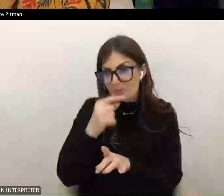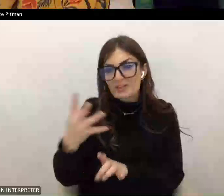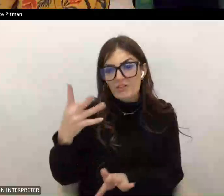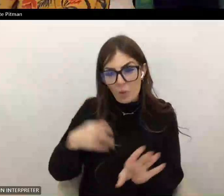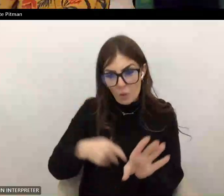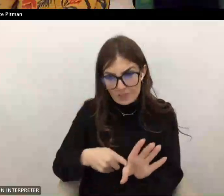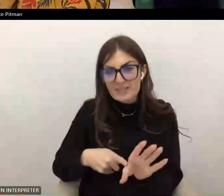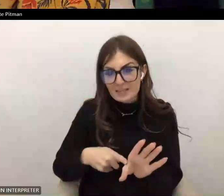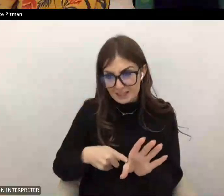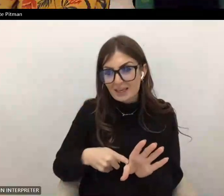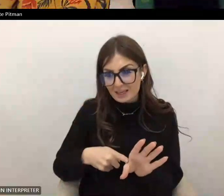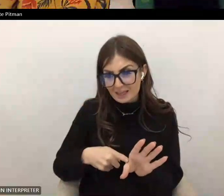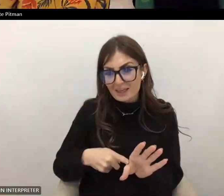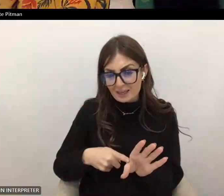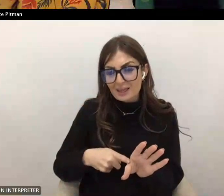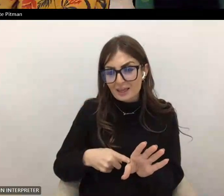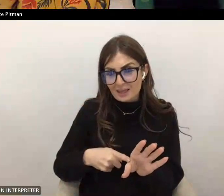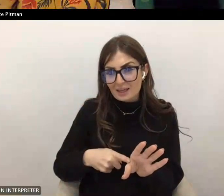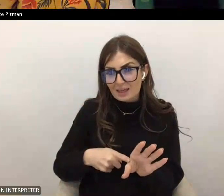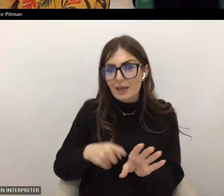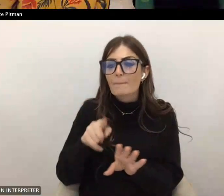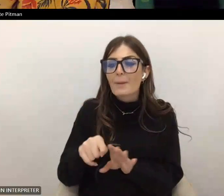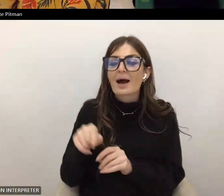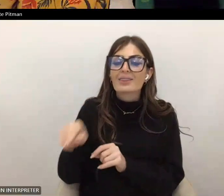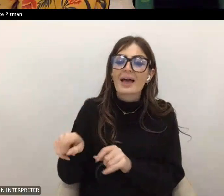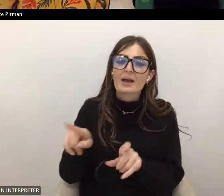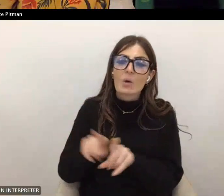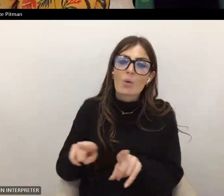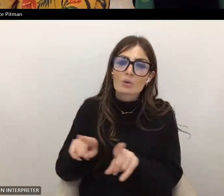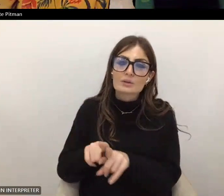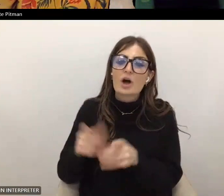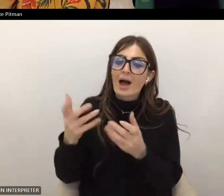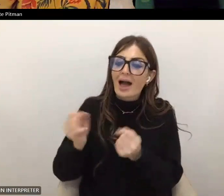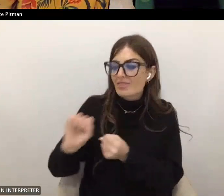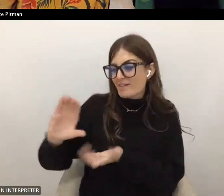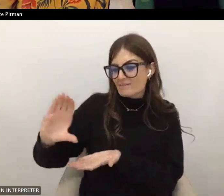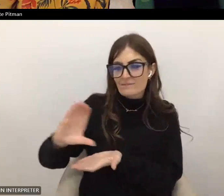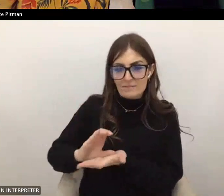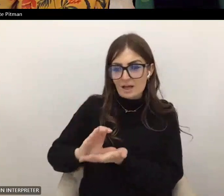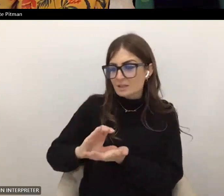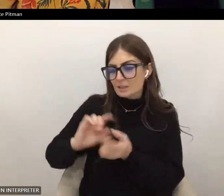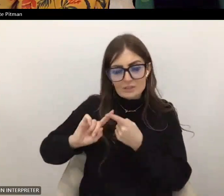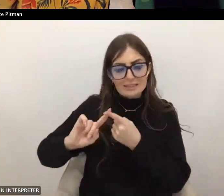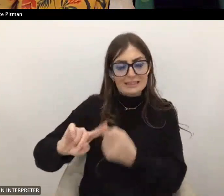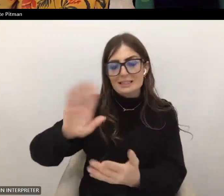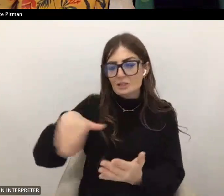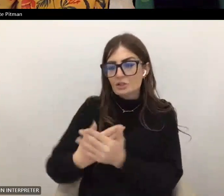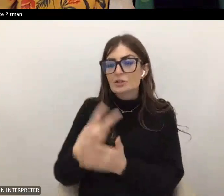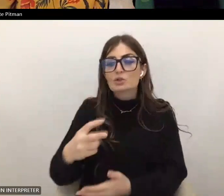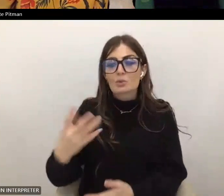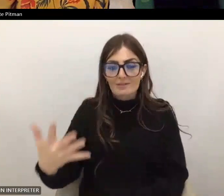multi-year opportunity. But RADOs have their funding rolled over until the end of